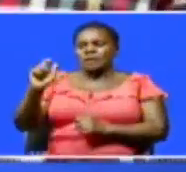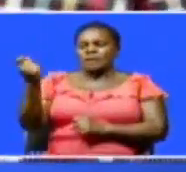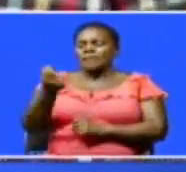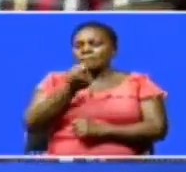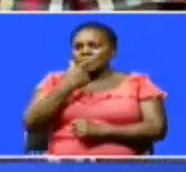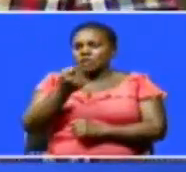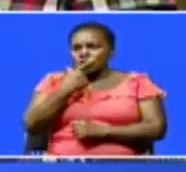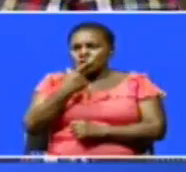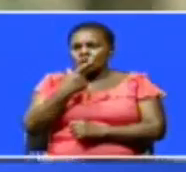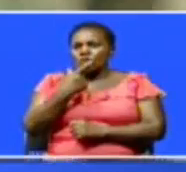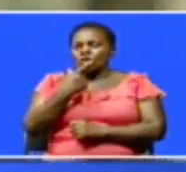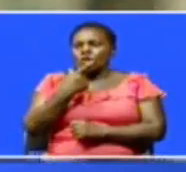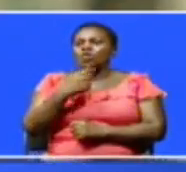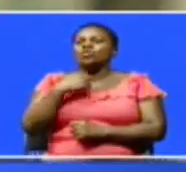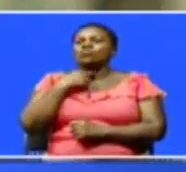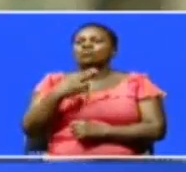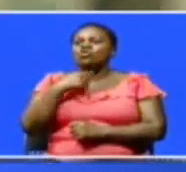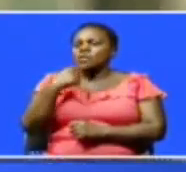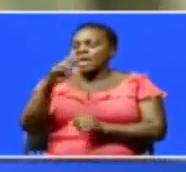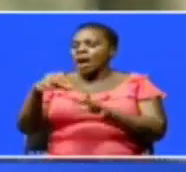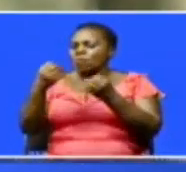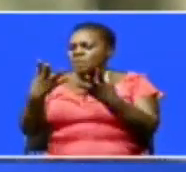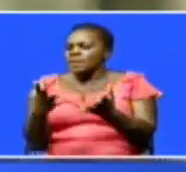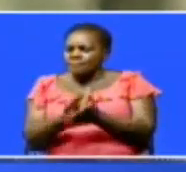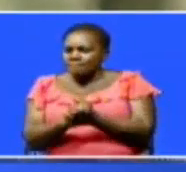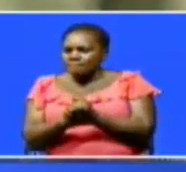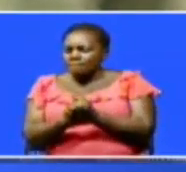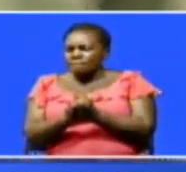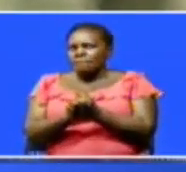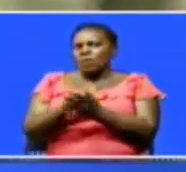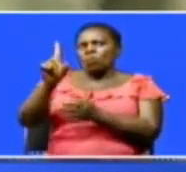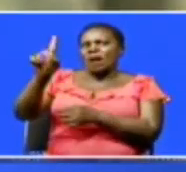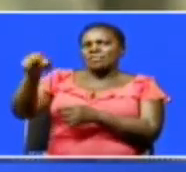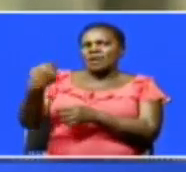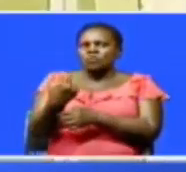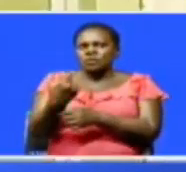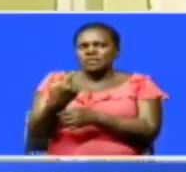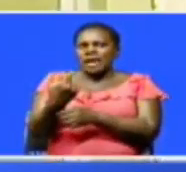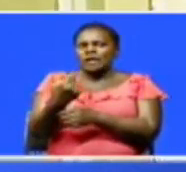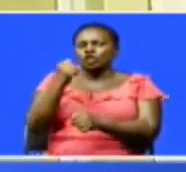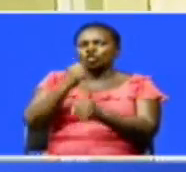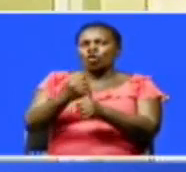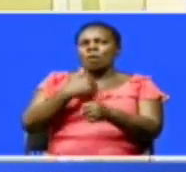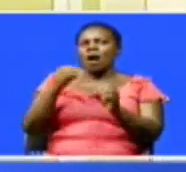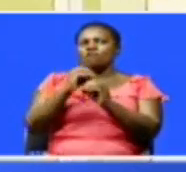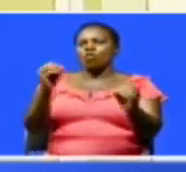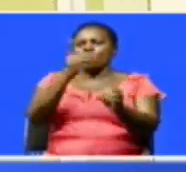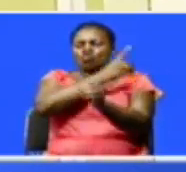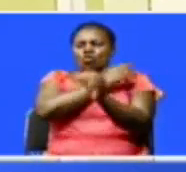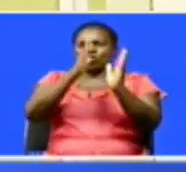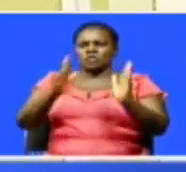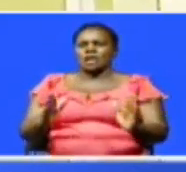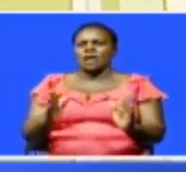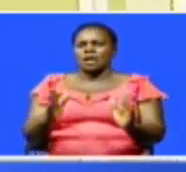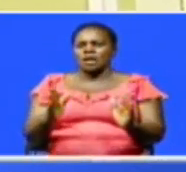Medical Practitioners, Pharmacists and Dentists Union indicate that there are about 1,000 unemployed doctors in the country. In order